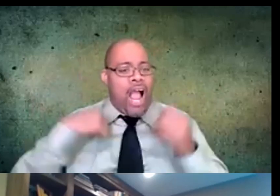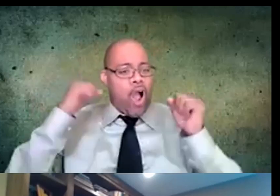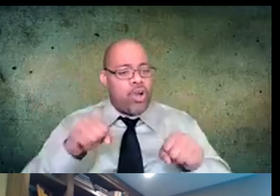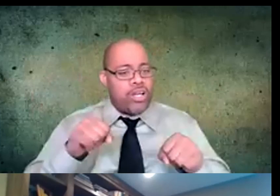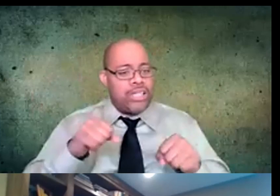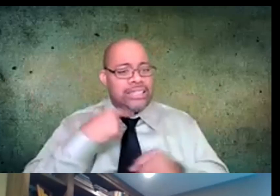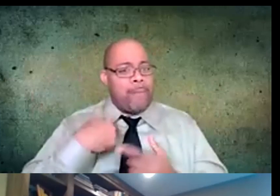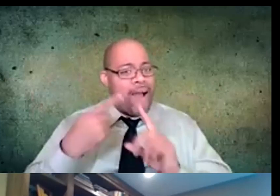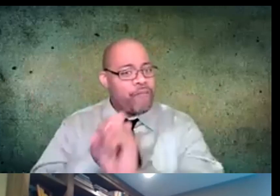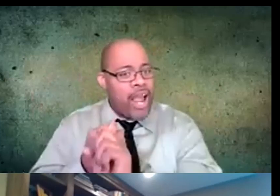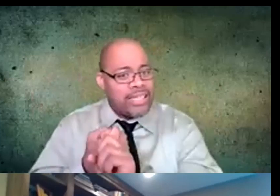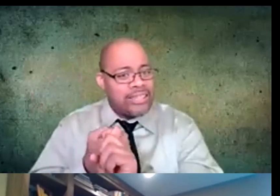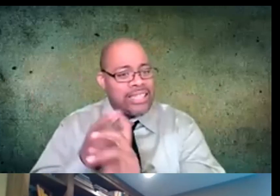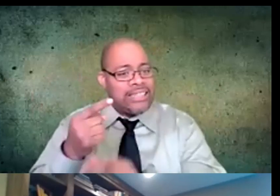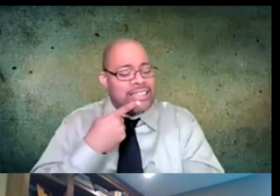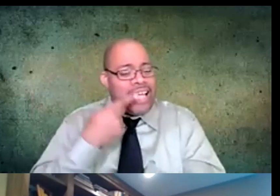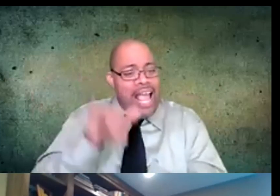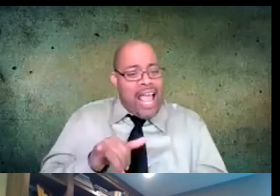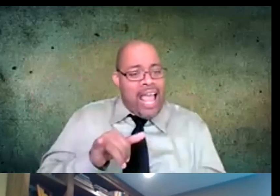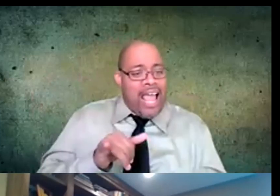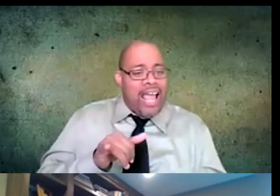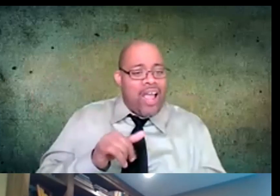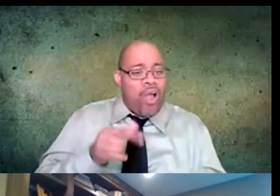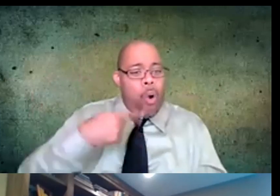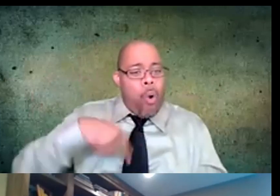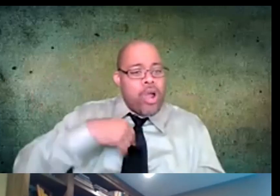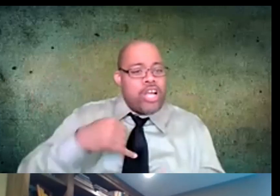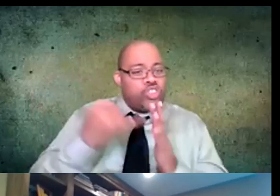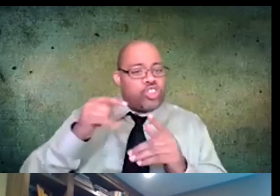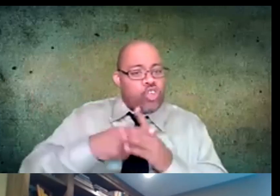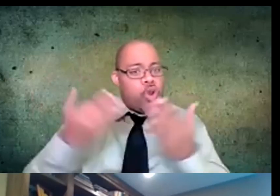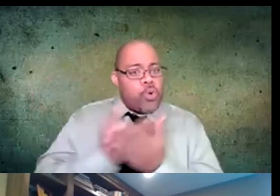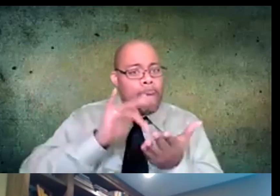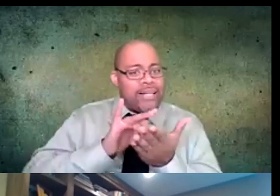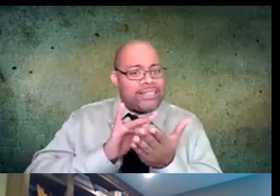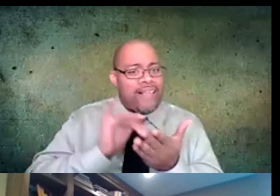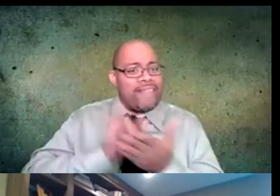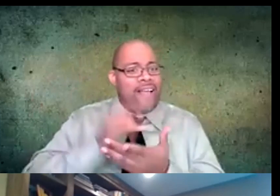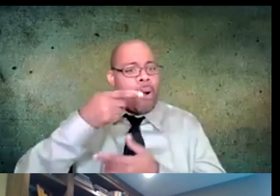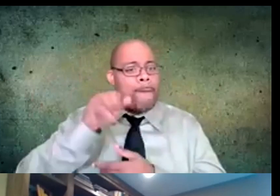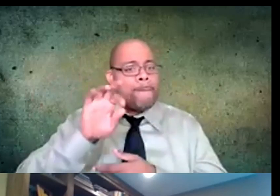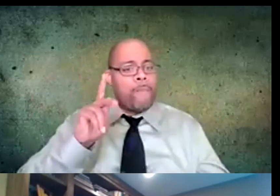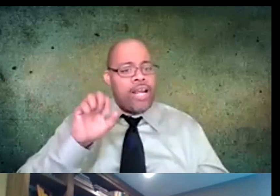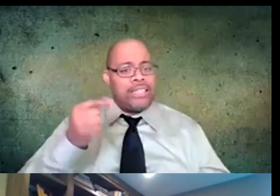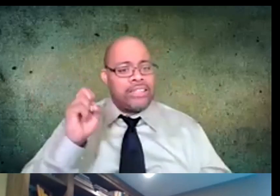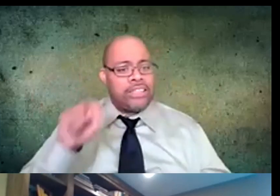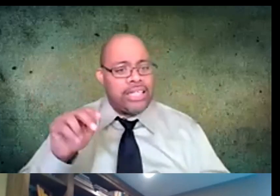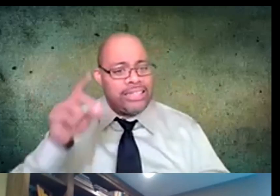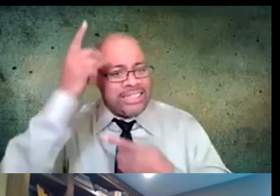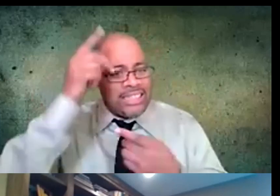my friends and say, hey, we just launched a new drug and this is for Parkinson's disease